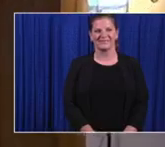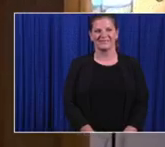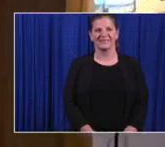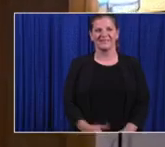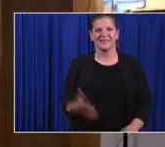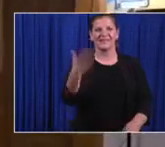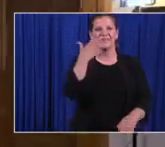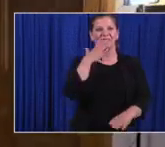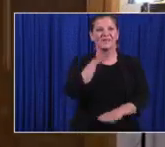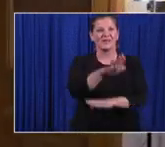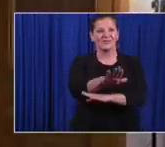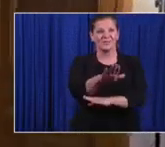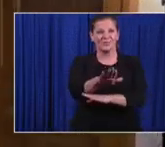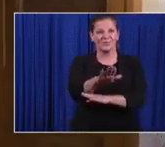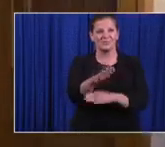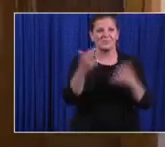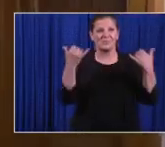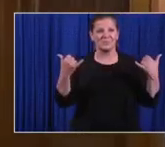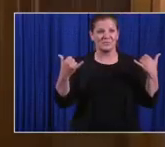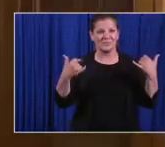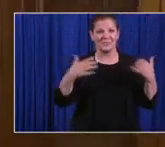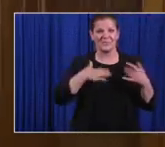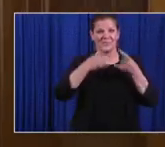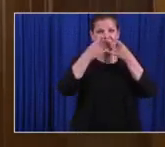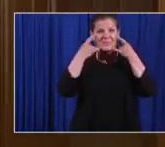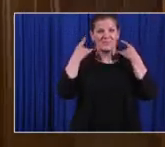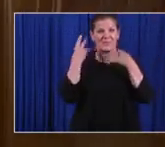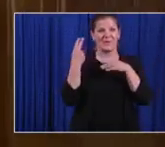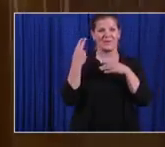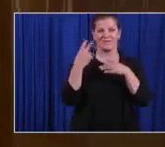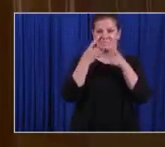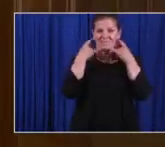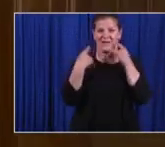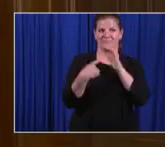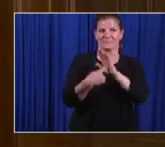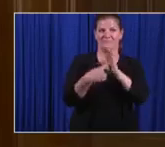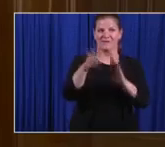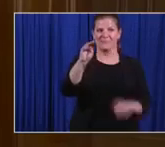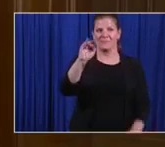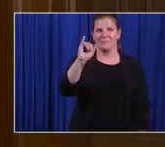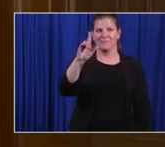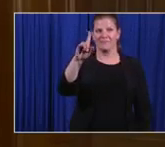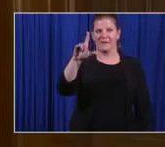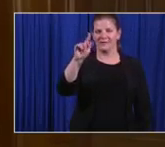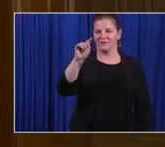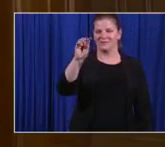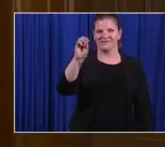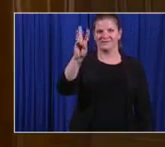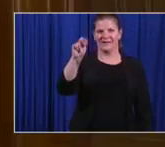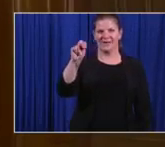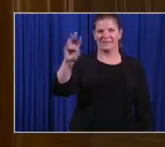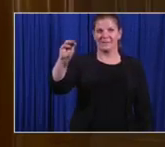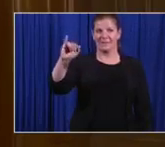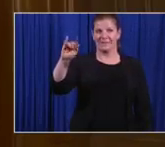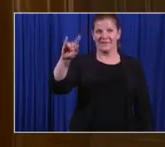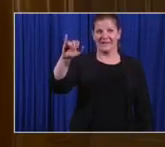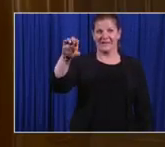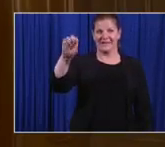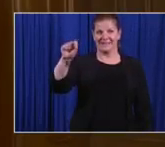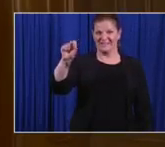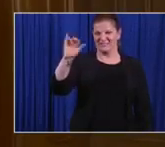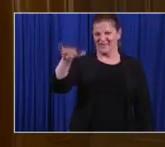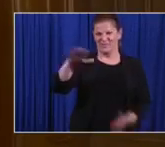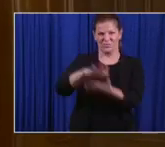Good afternoon, everyone. Today I'm wearing a Middletown Middies mask given to me today in Middletown